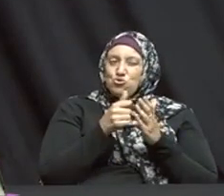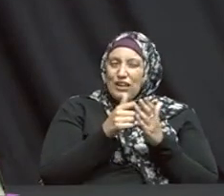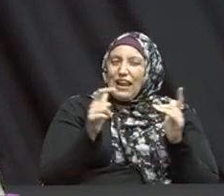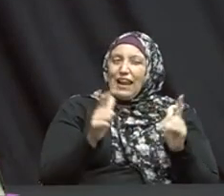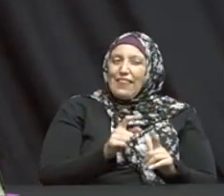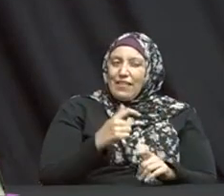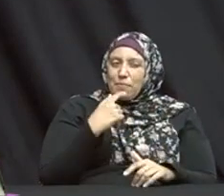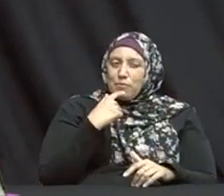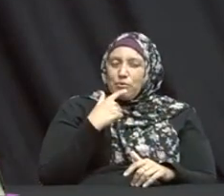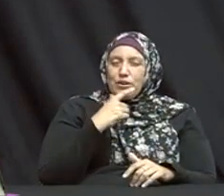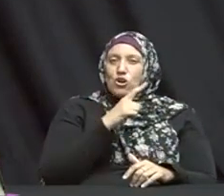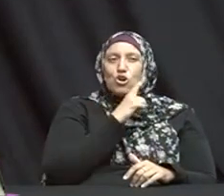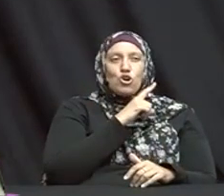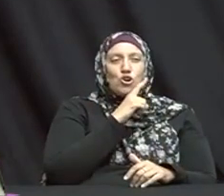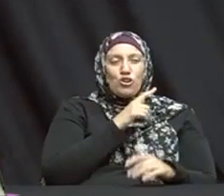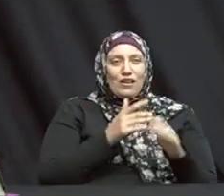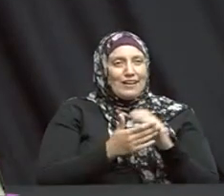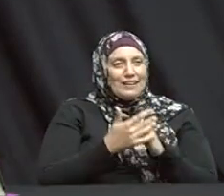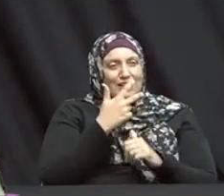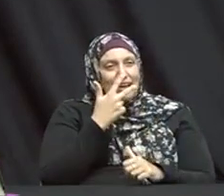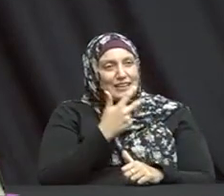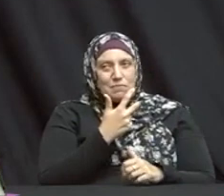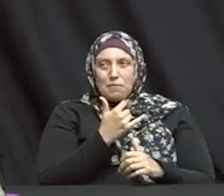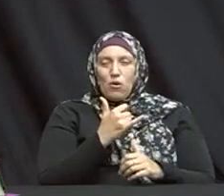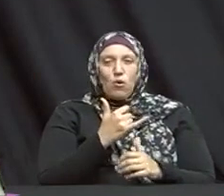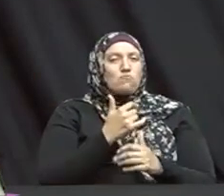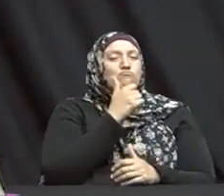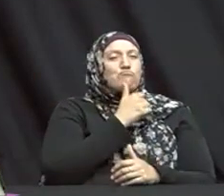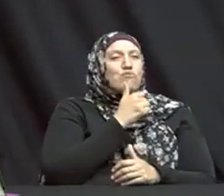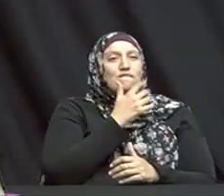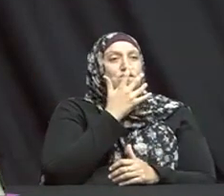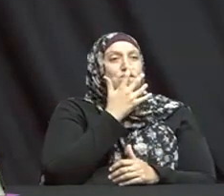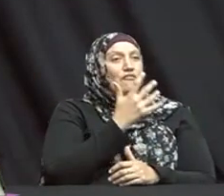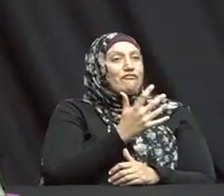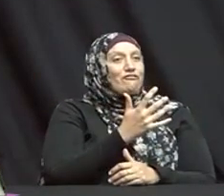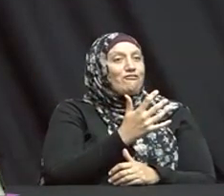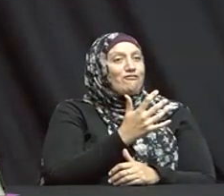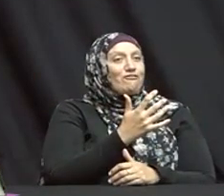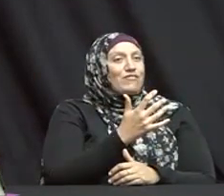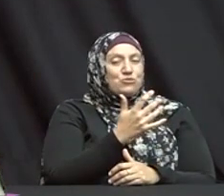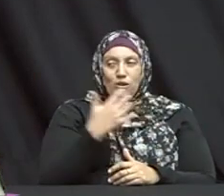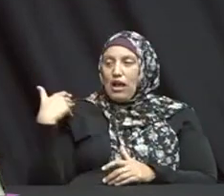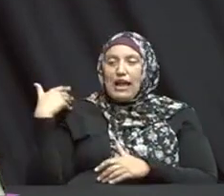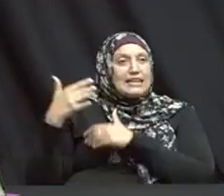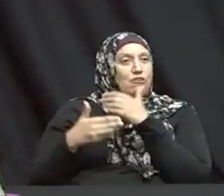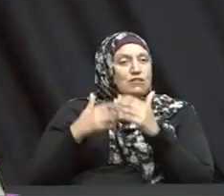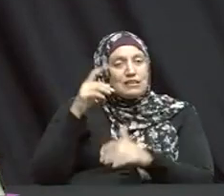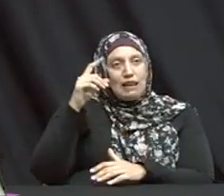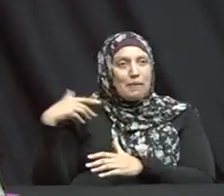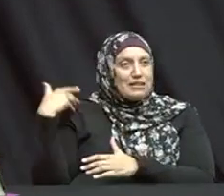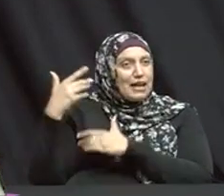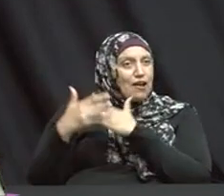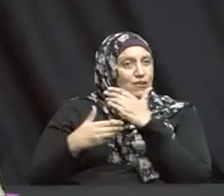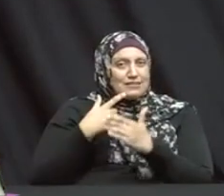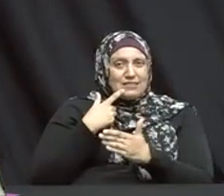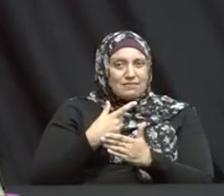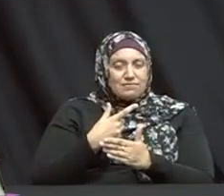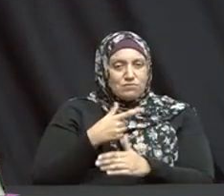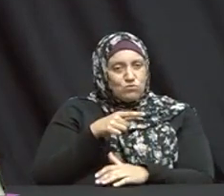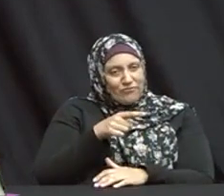say that she's only 5 years old until she becomes mature and an adult. There are a lot of expenses that she needs to be looked